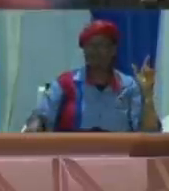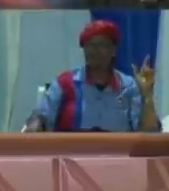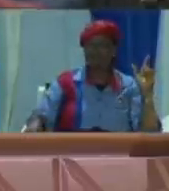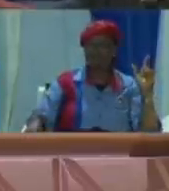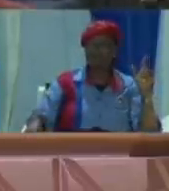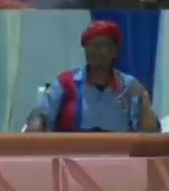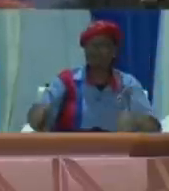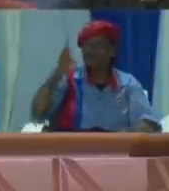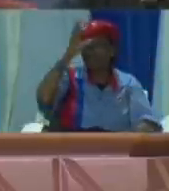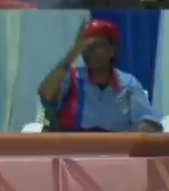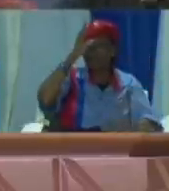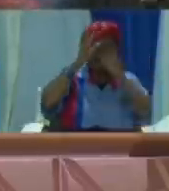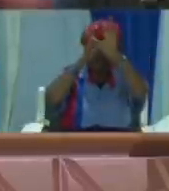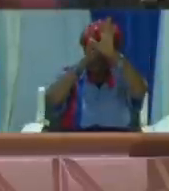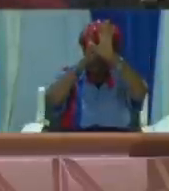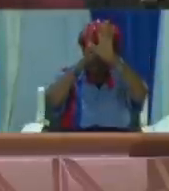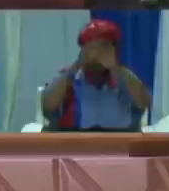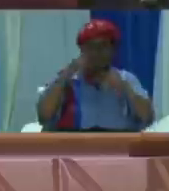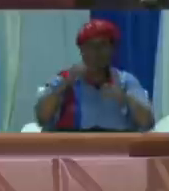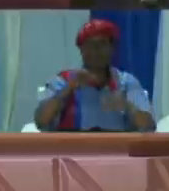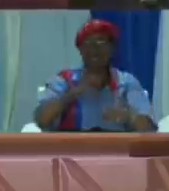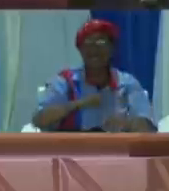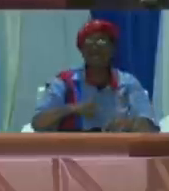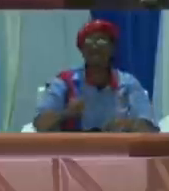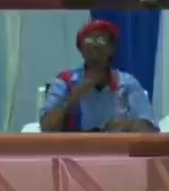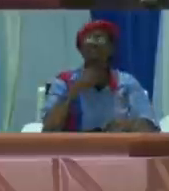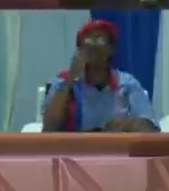Daddy says I should tell someone.